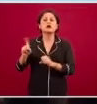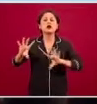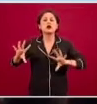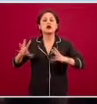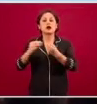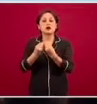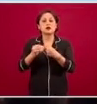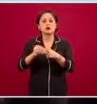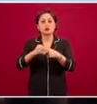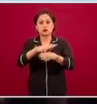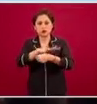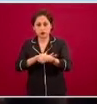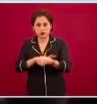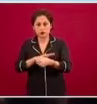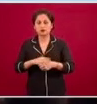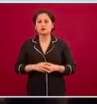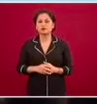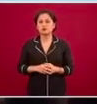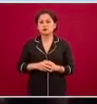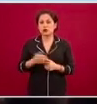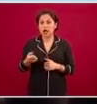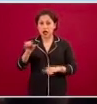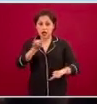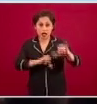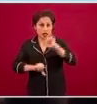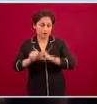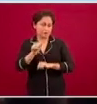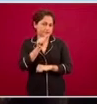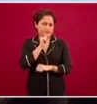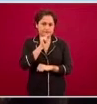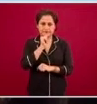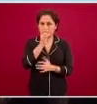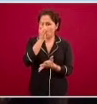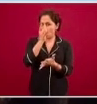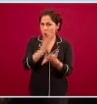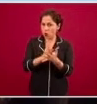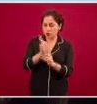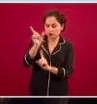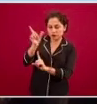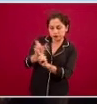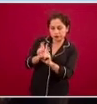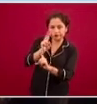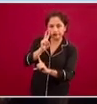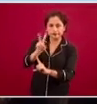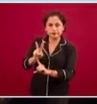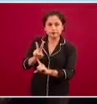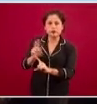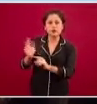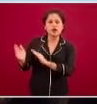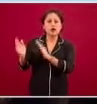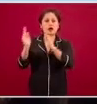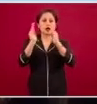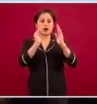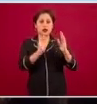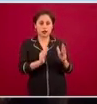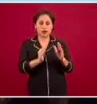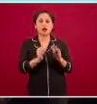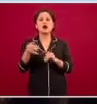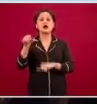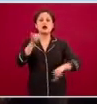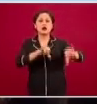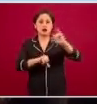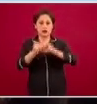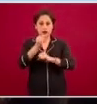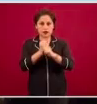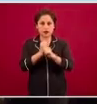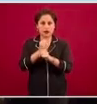So far, this information that we're giving, so far we have no laboratory test. Now on this column, here we